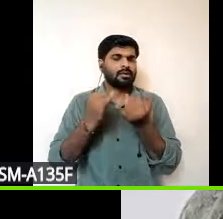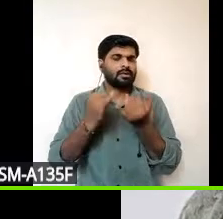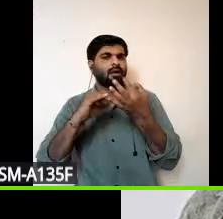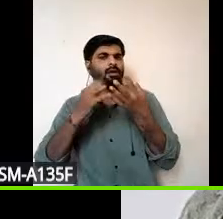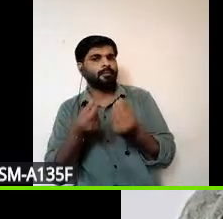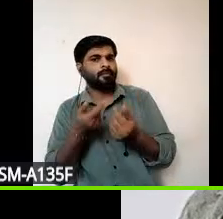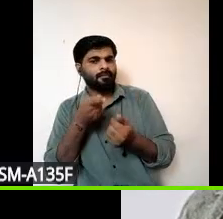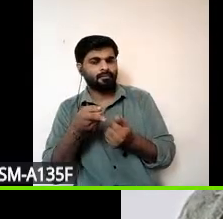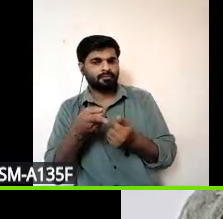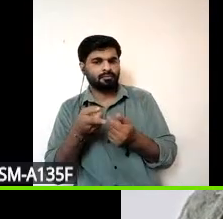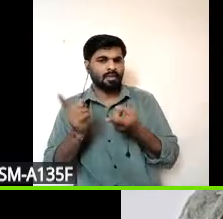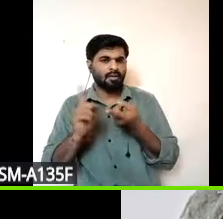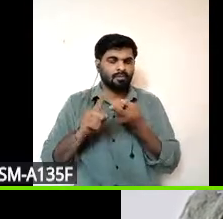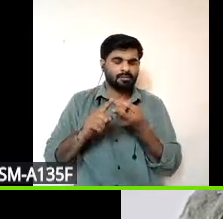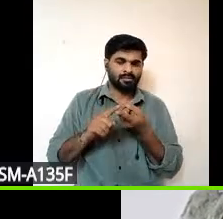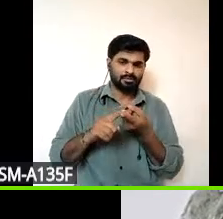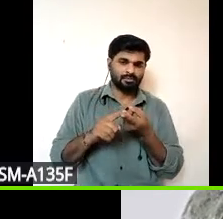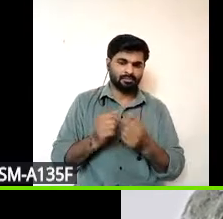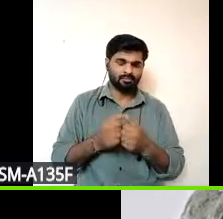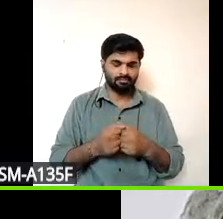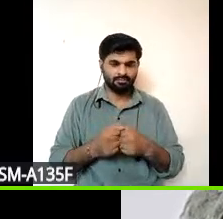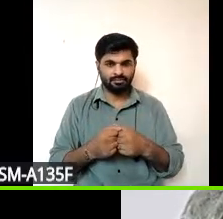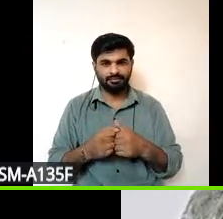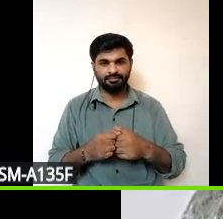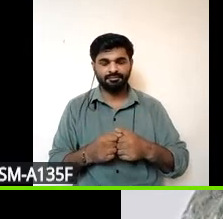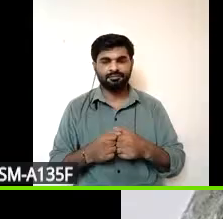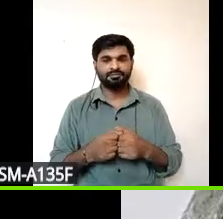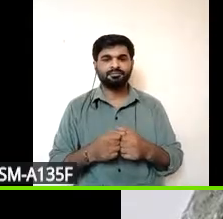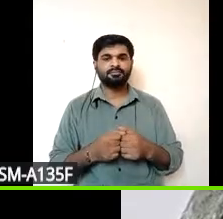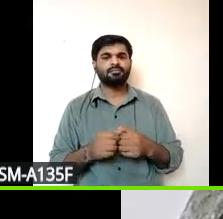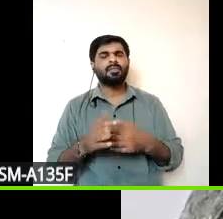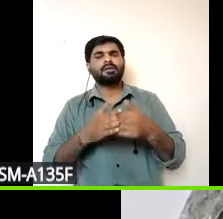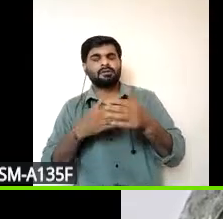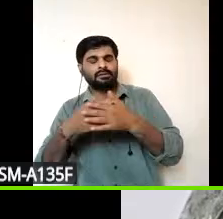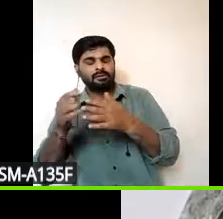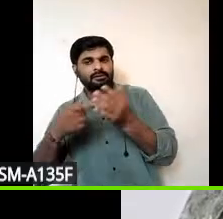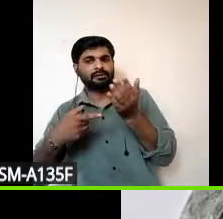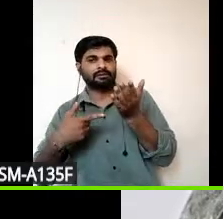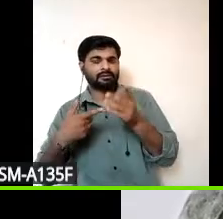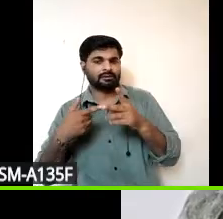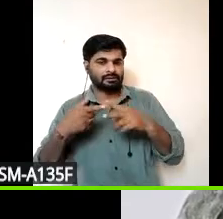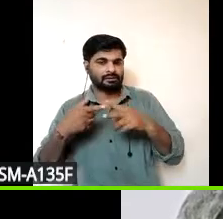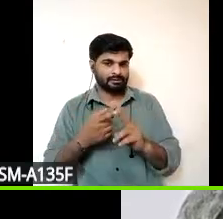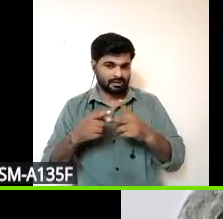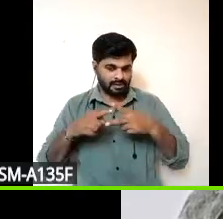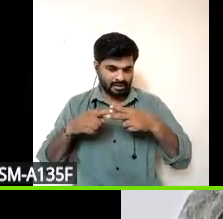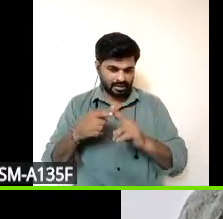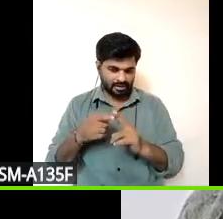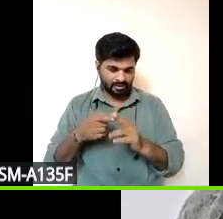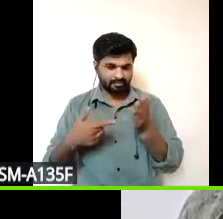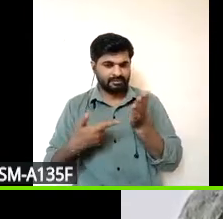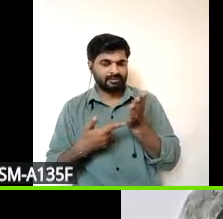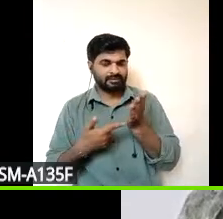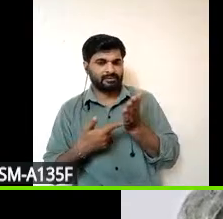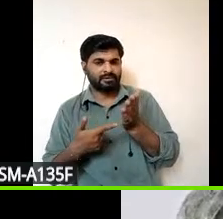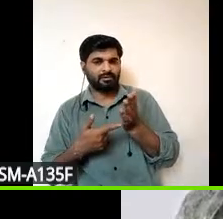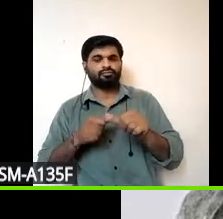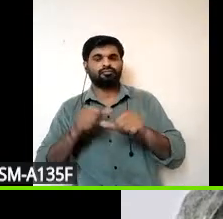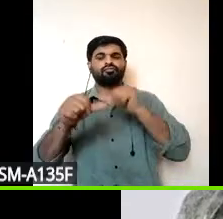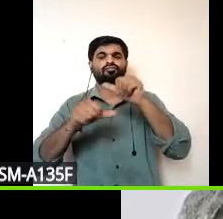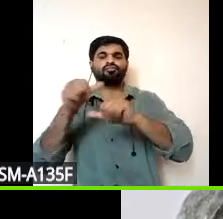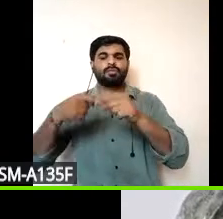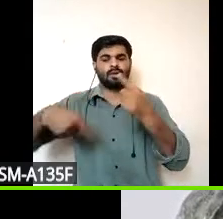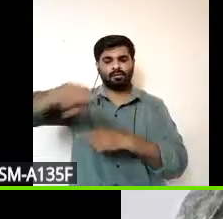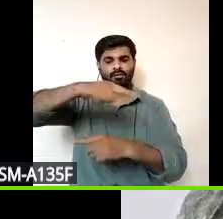enumeration happen, um, and what is the technical process around it. We thought